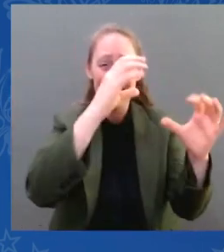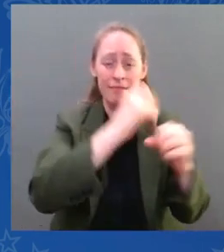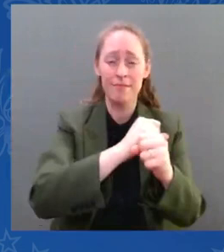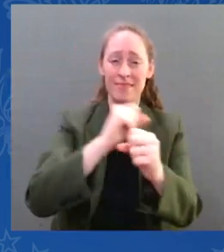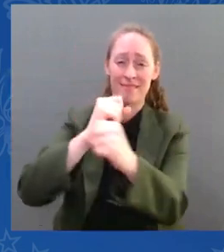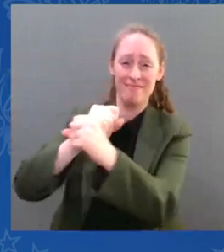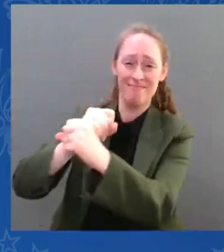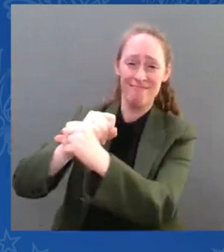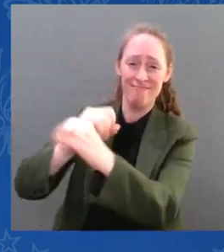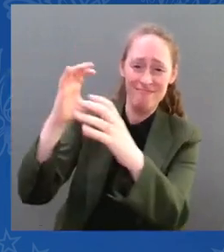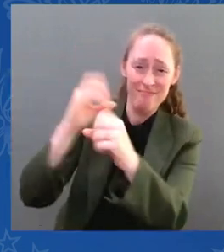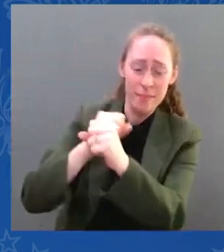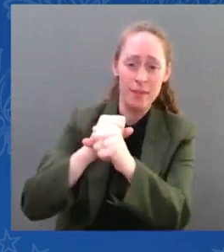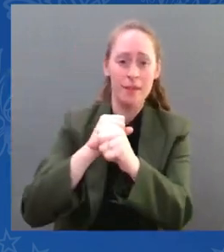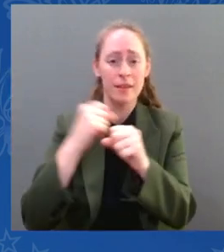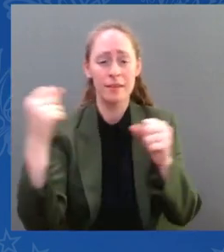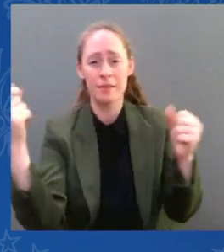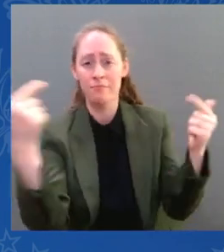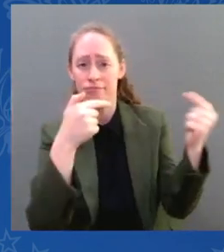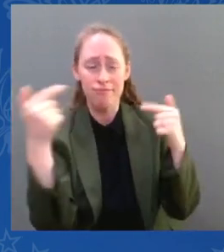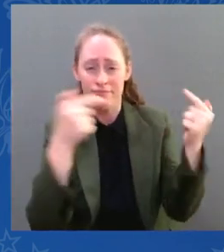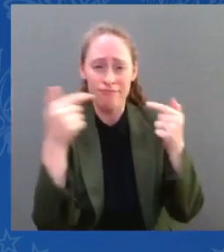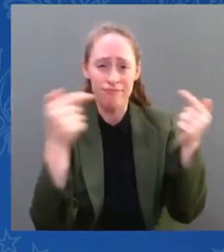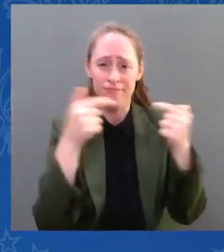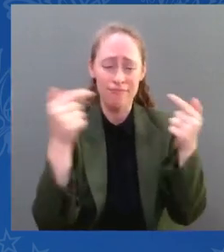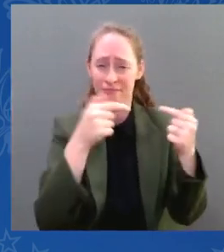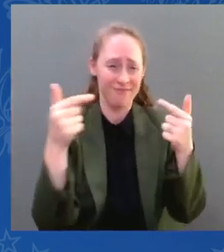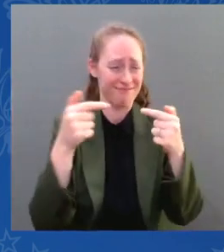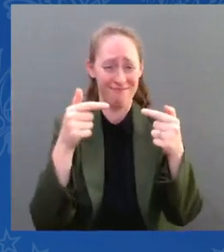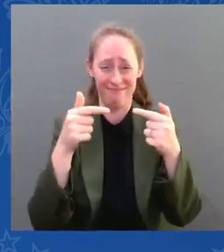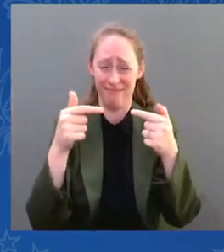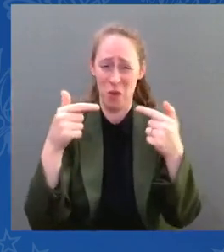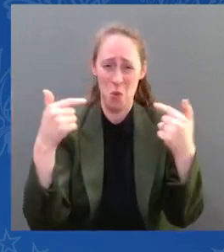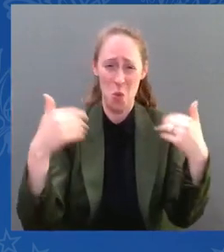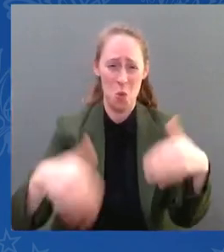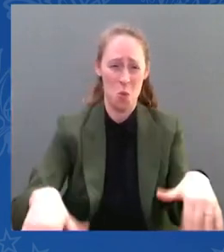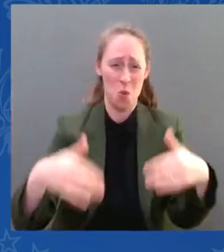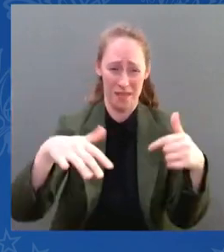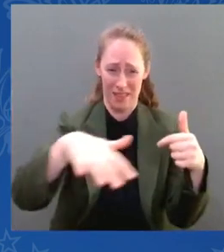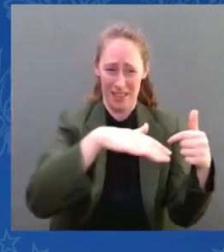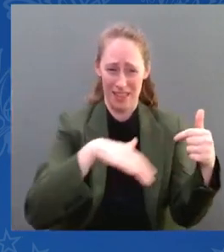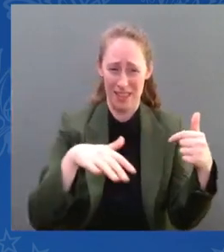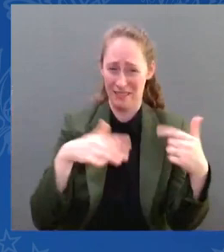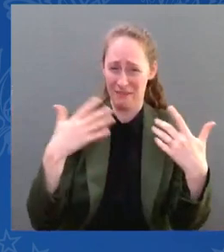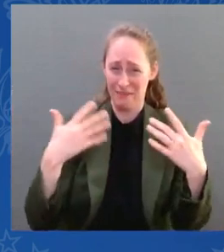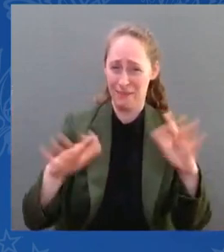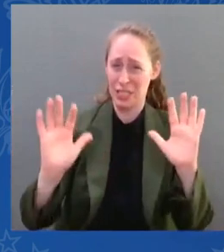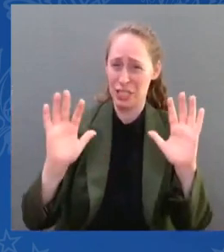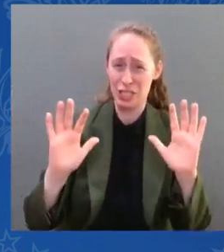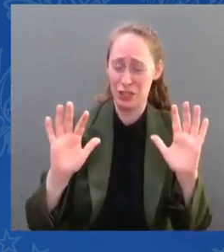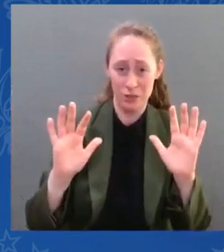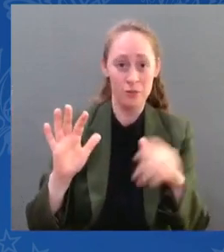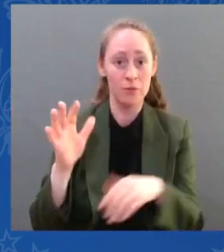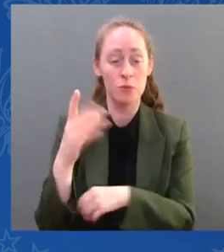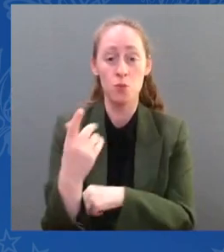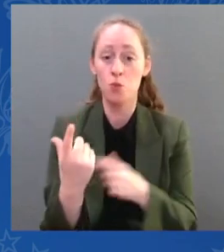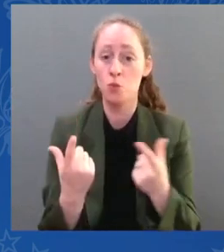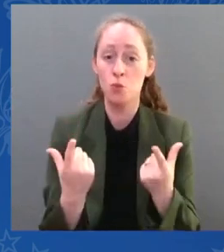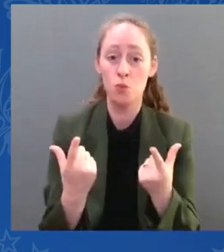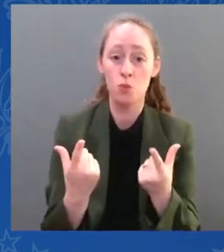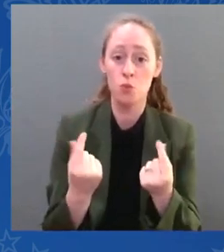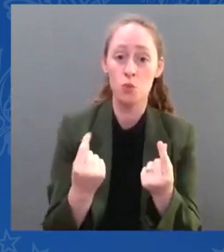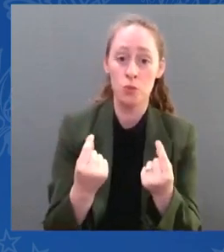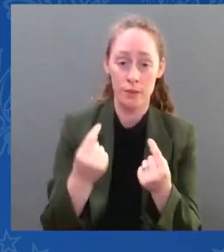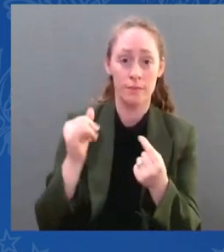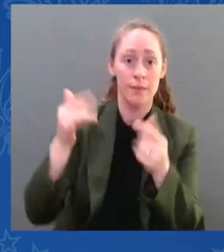5 Birdwell, upon seeing that his tank commander was wounded by enemy fire, immediately went to his aid. Under intense enemy